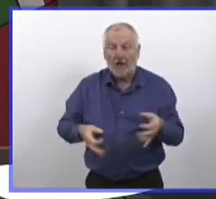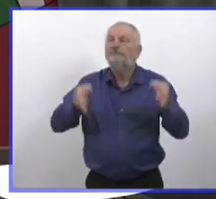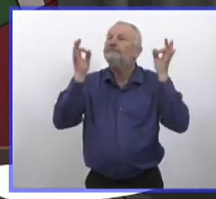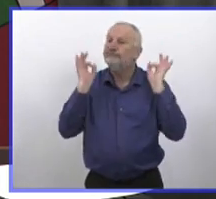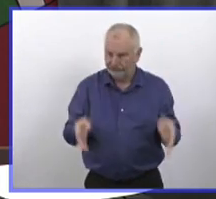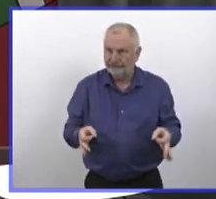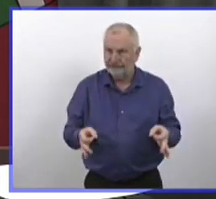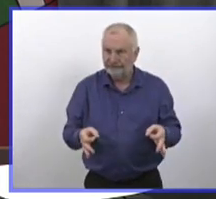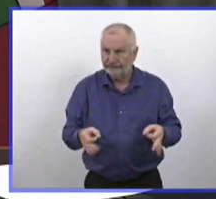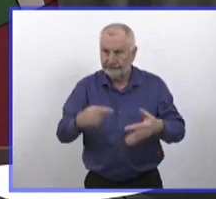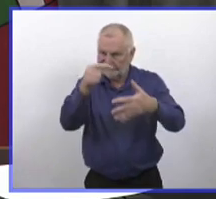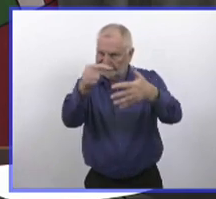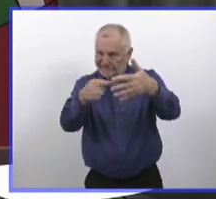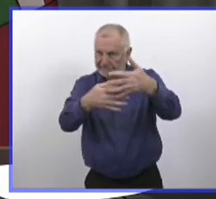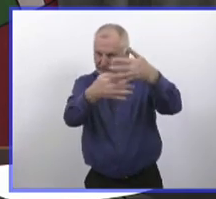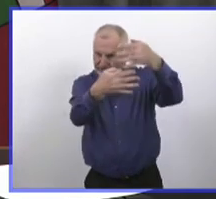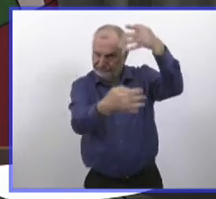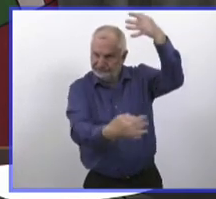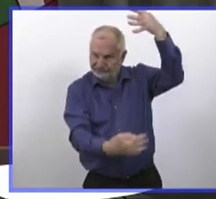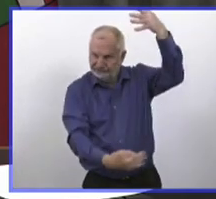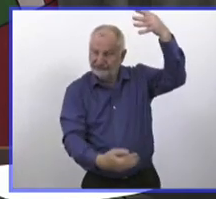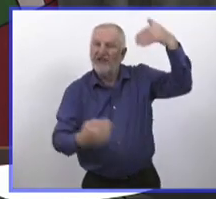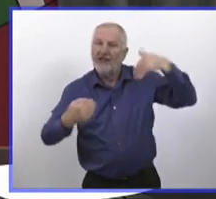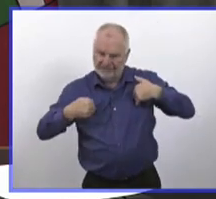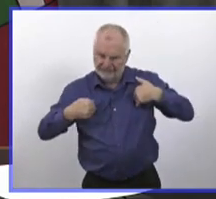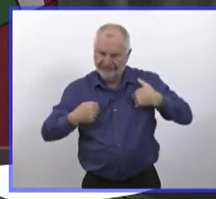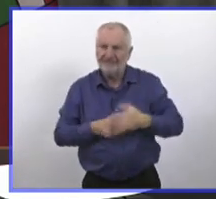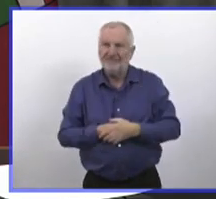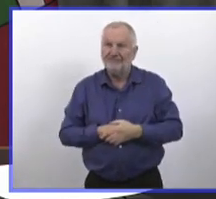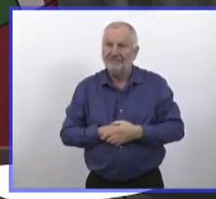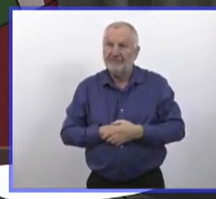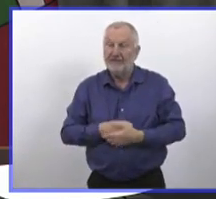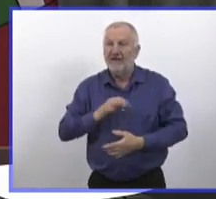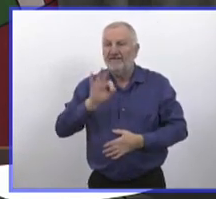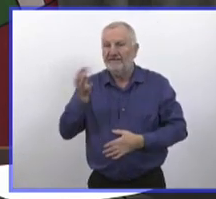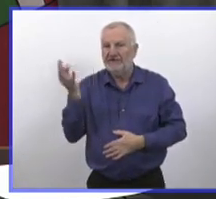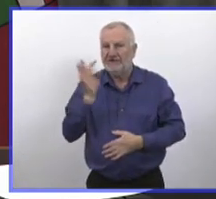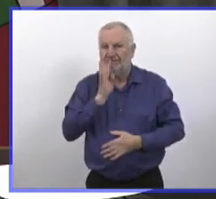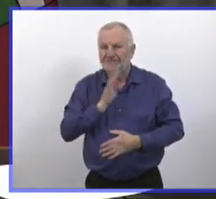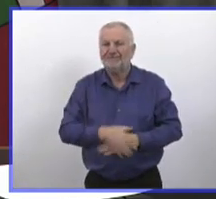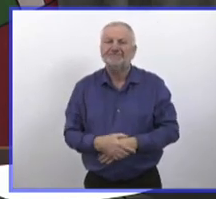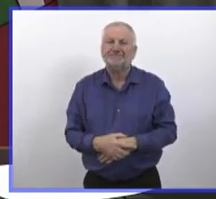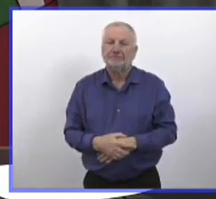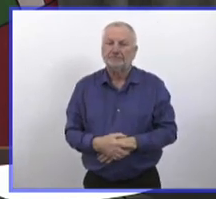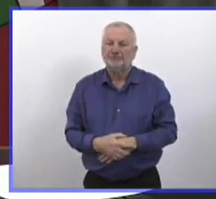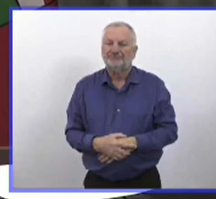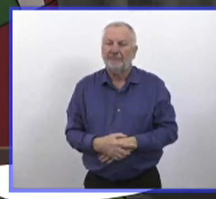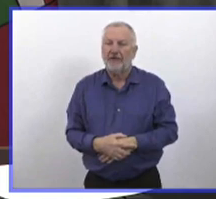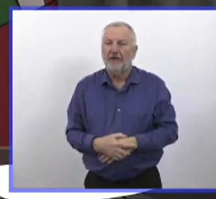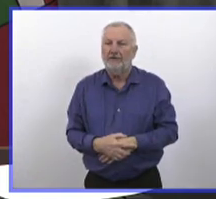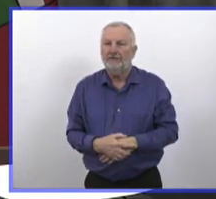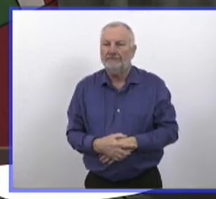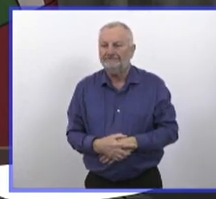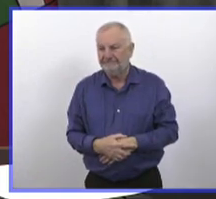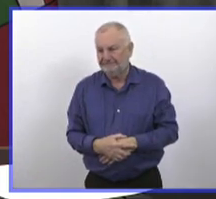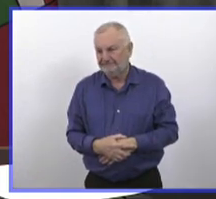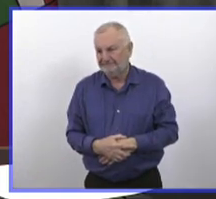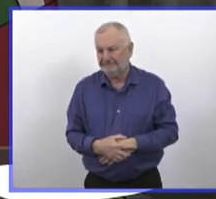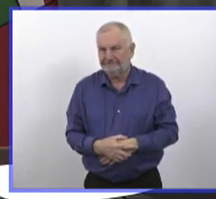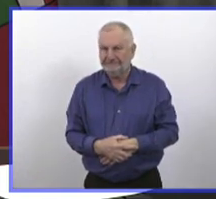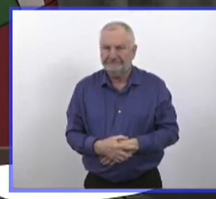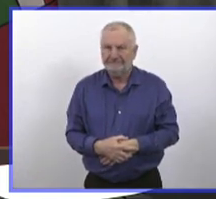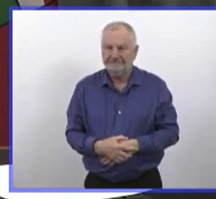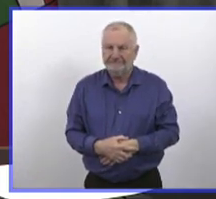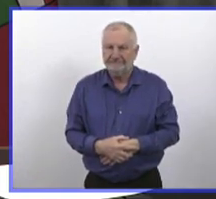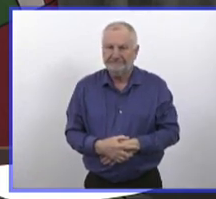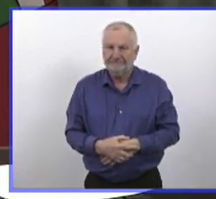une liste des critères pour établir l'ordre de priorité des membres de ce groupe d'âge. Les médecins et